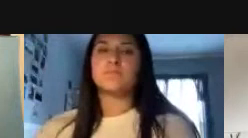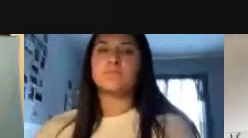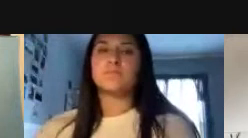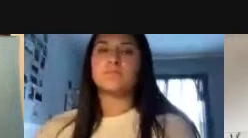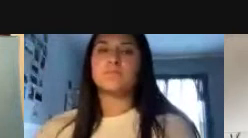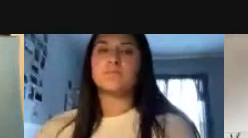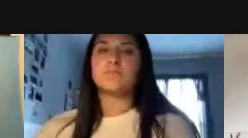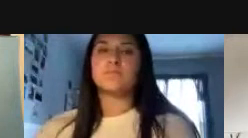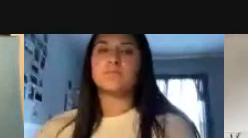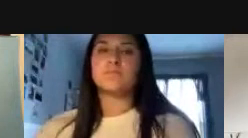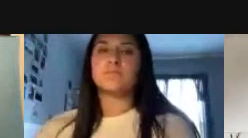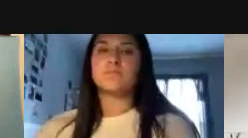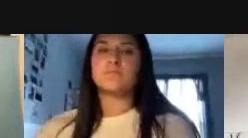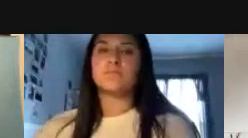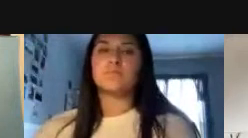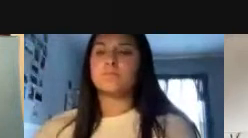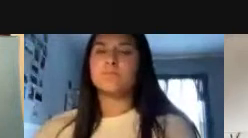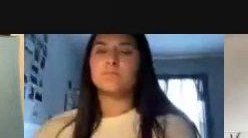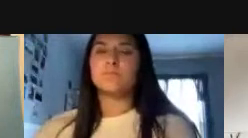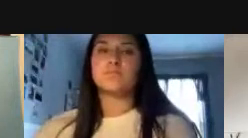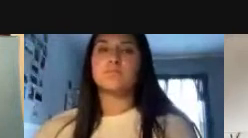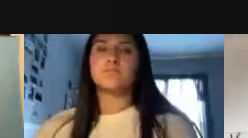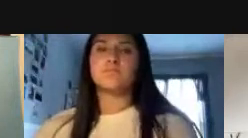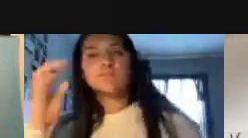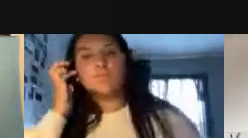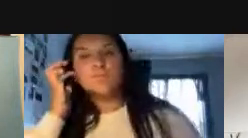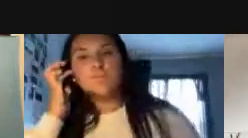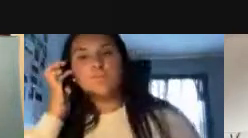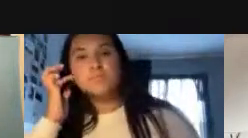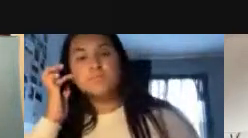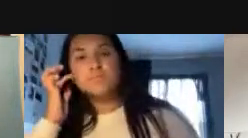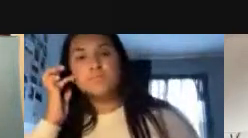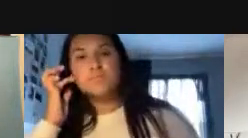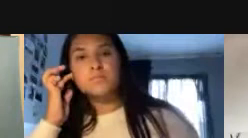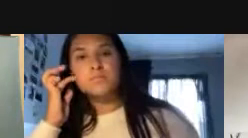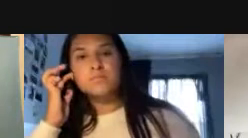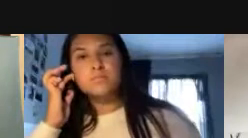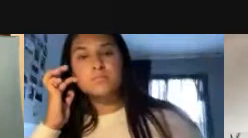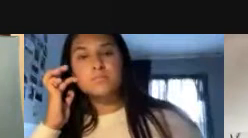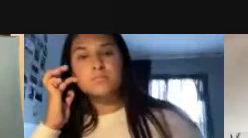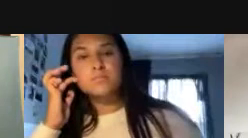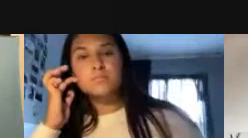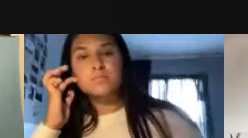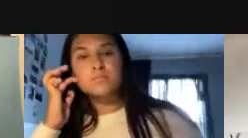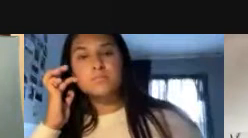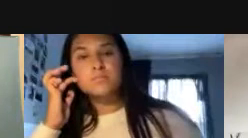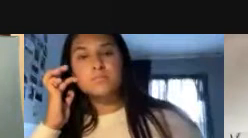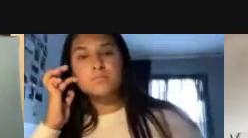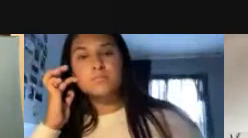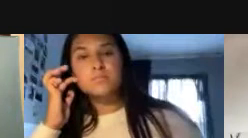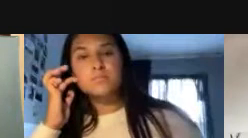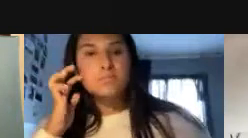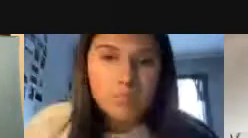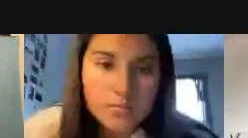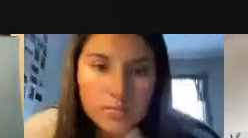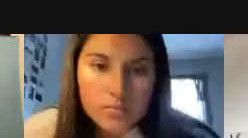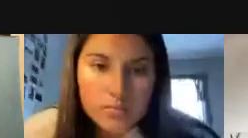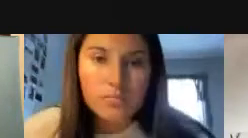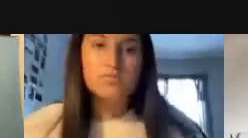ILP playbooks that offer educators different ways to connect social emotional learning and connect